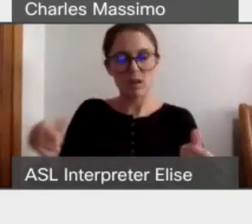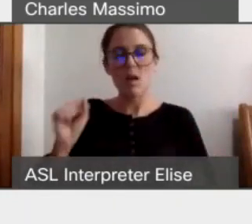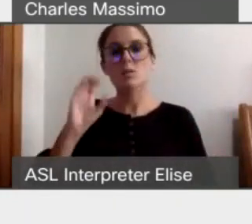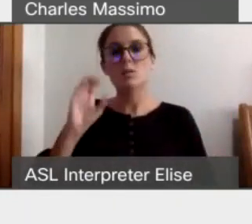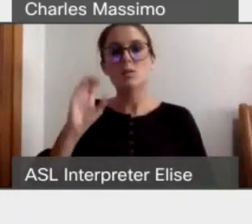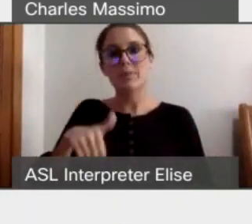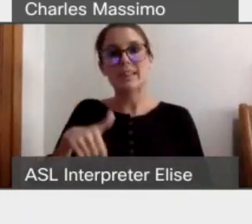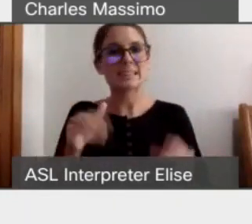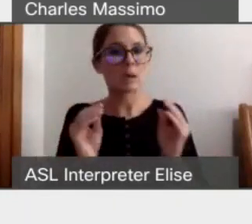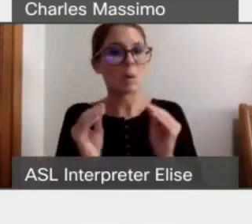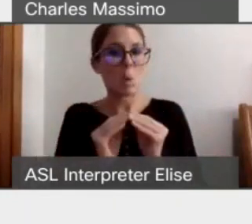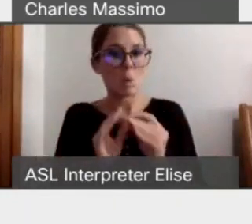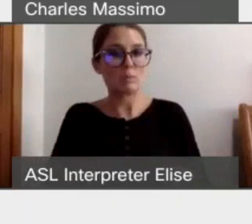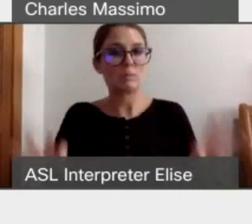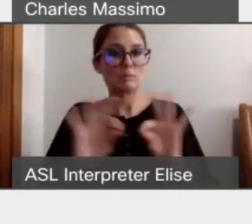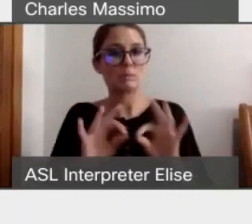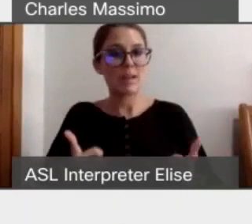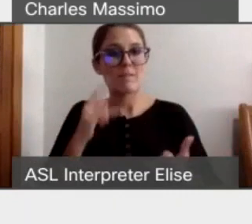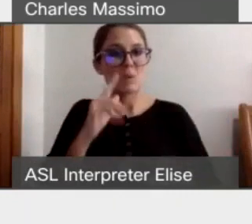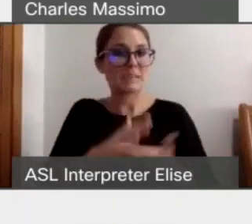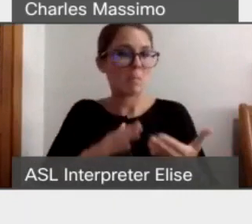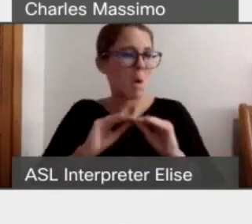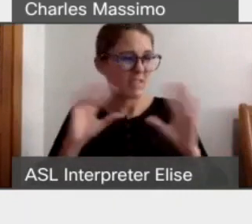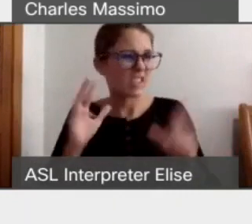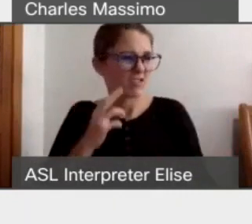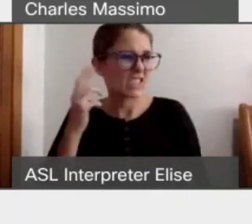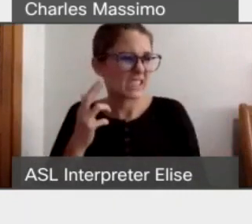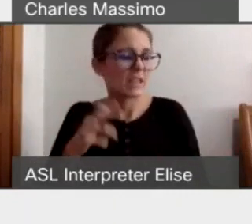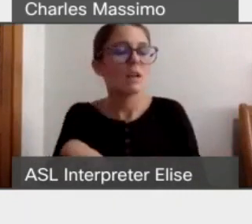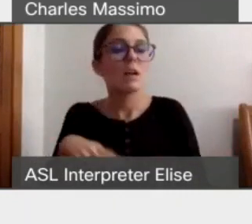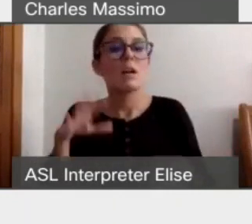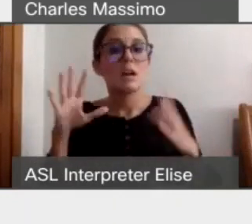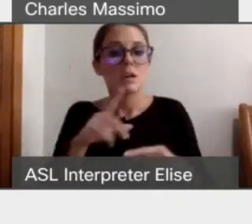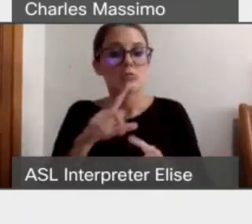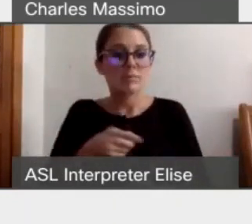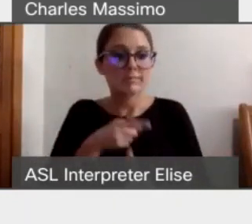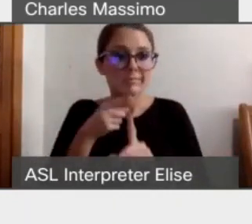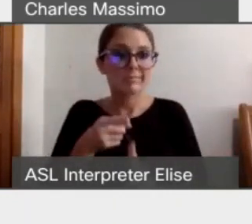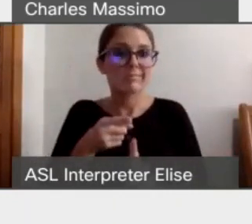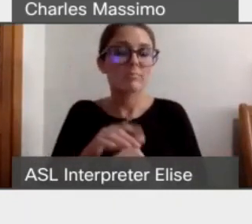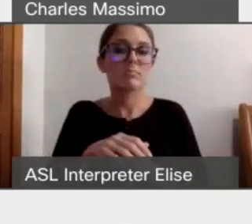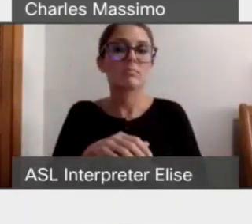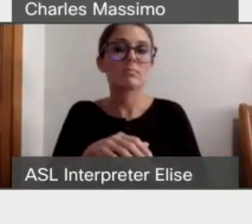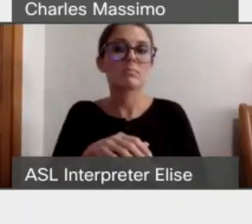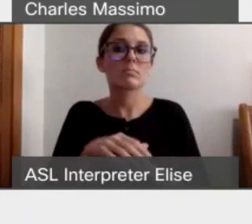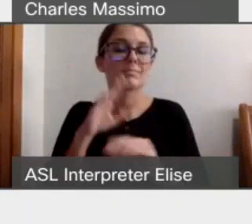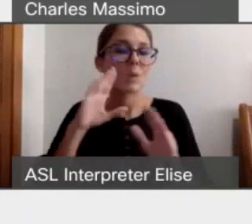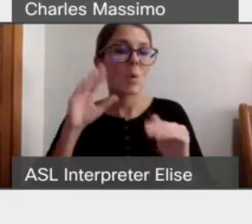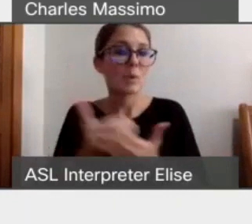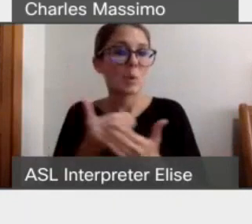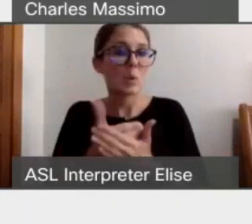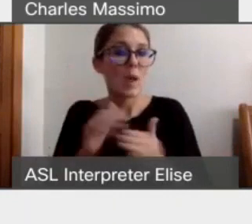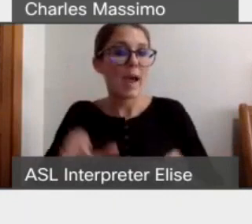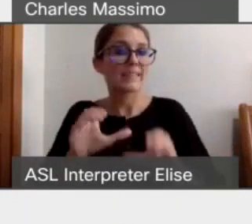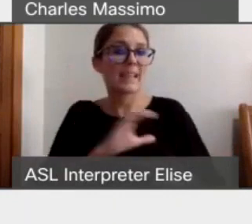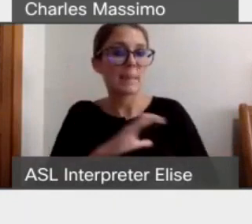So this is more pressing now for some obvious reasons, I think. But it really comes to a head, and I hope the new acting commissioner is